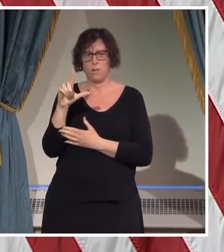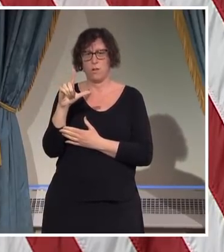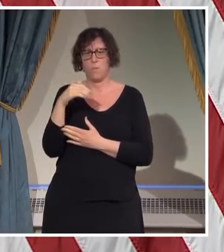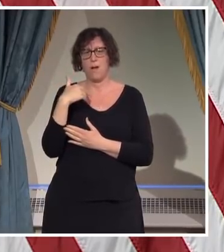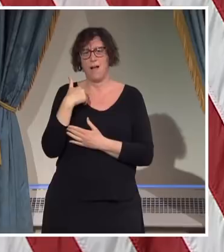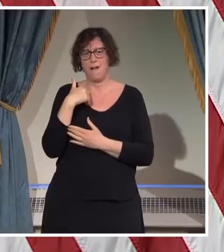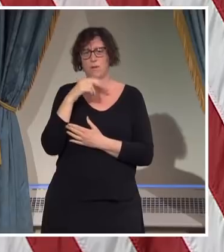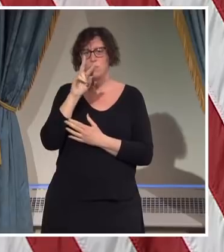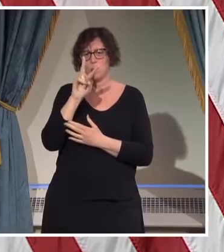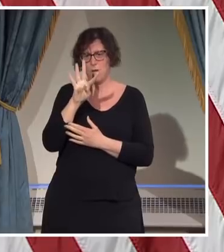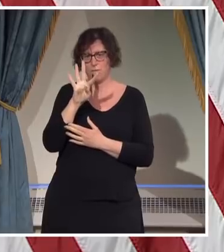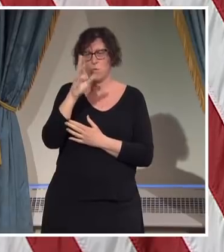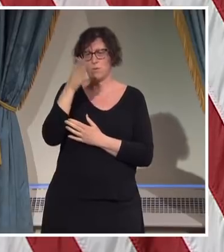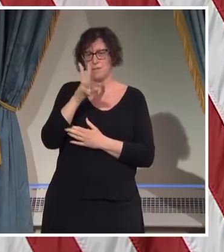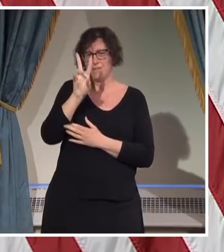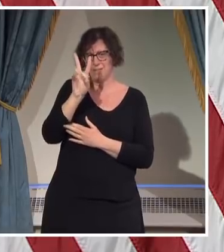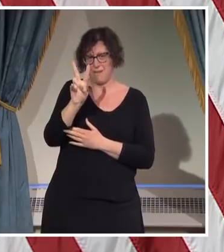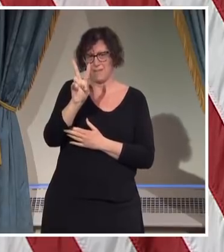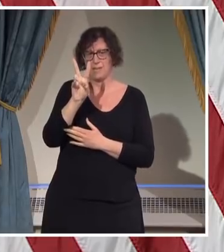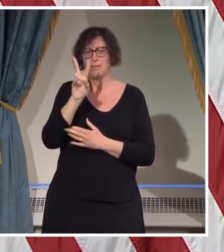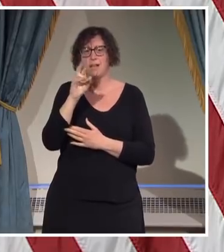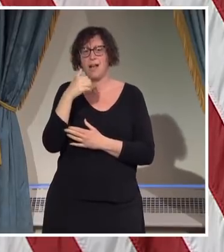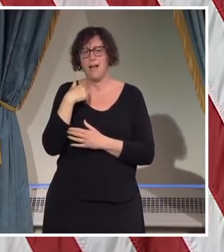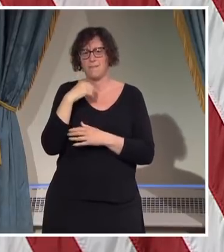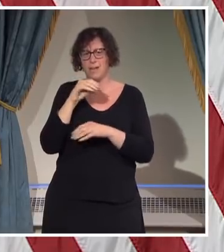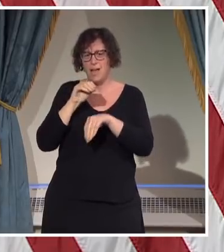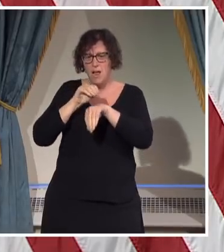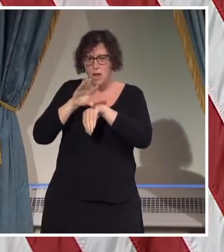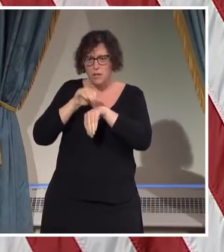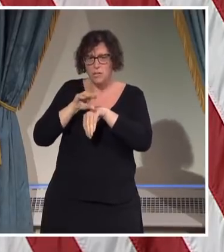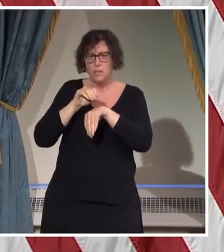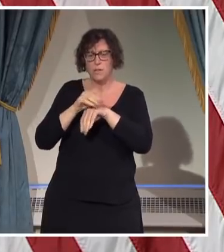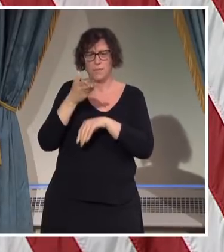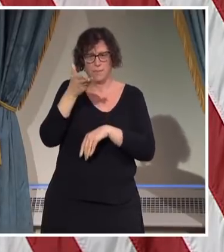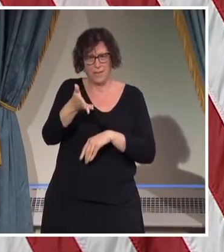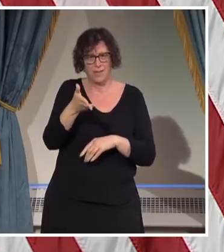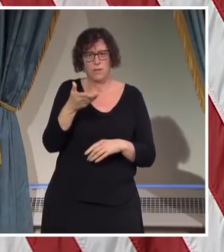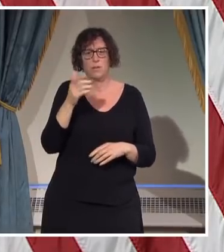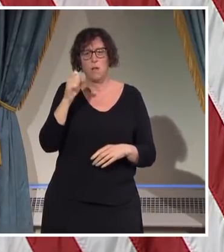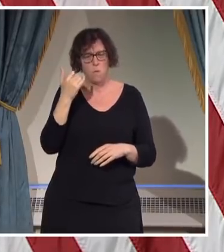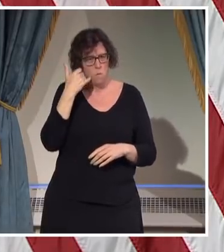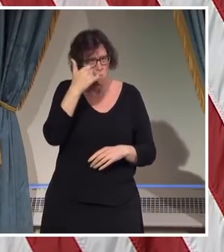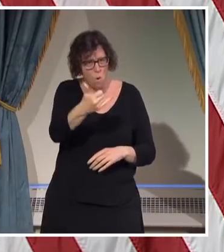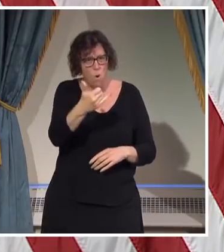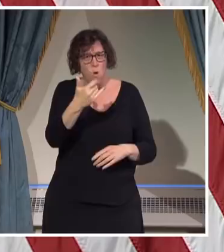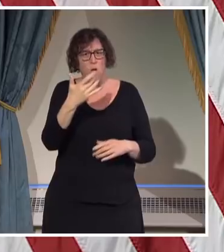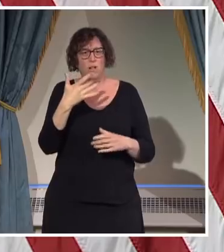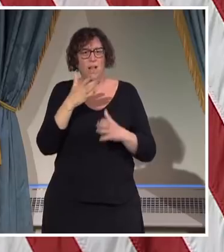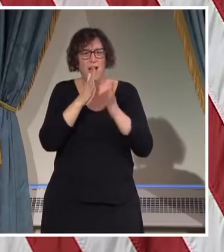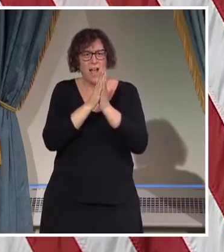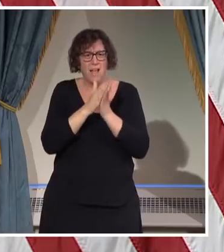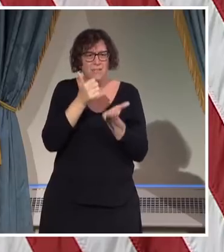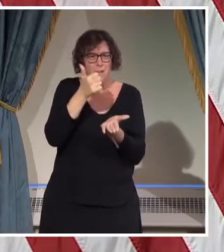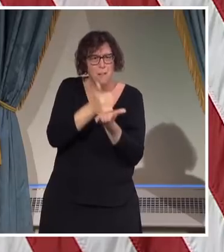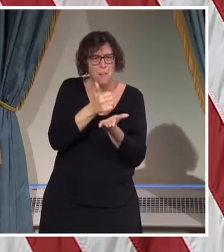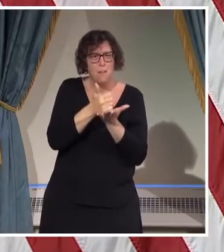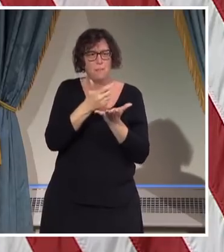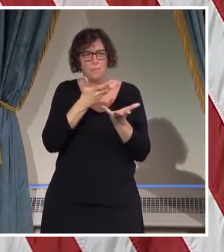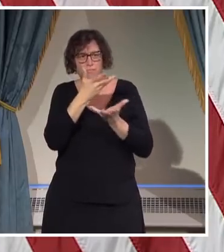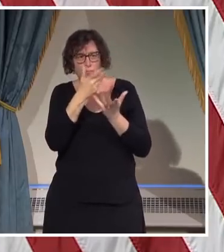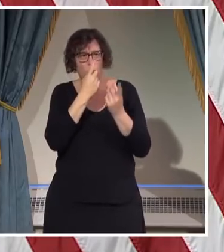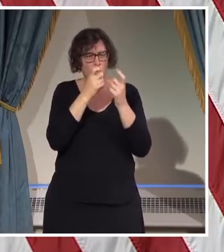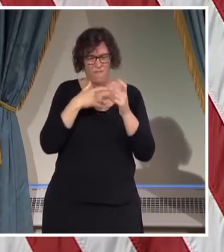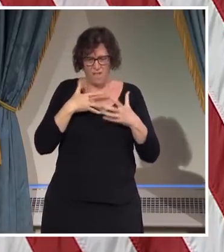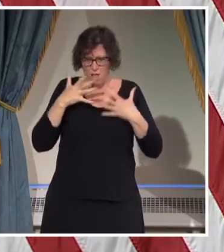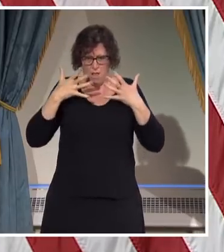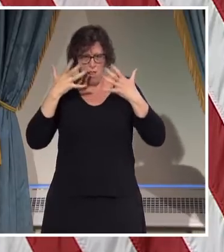moment. If you need some help, pick up that phone. And they can also help you get ongoing mental health support if you need it. But so that's